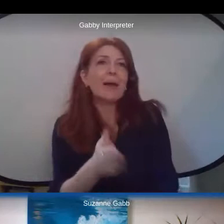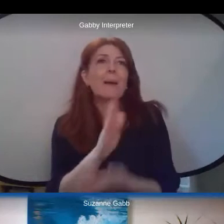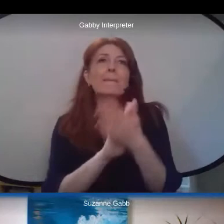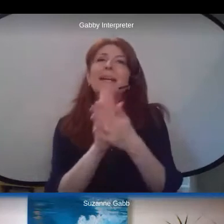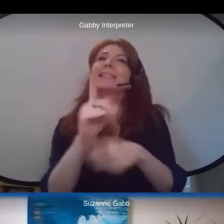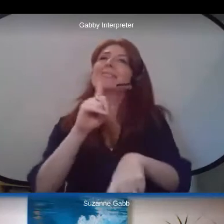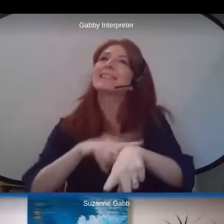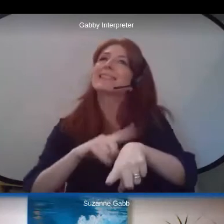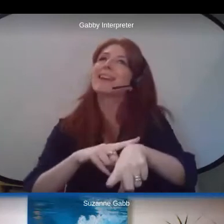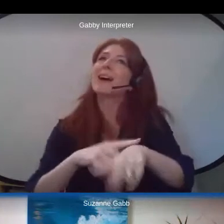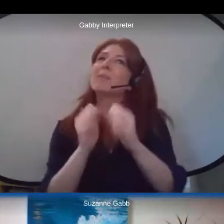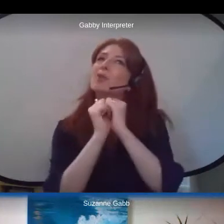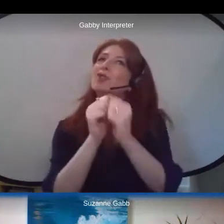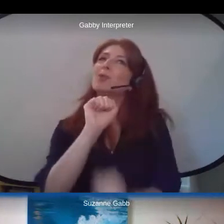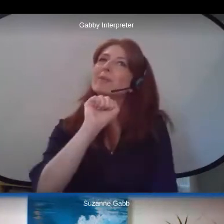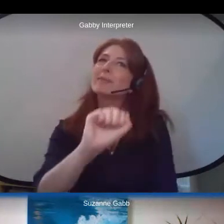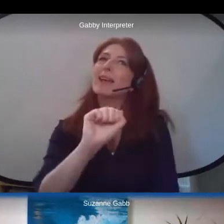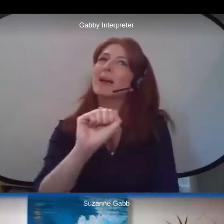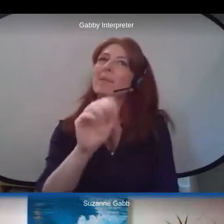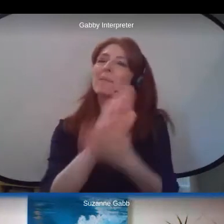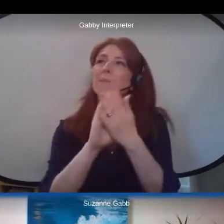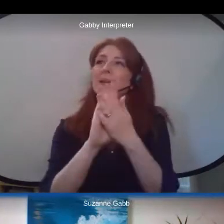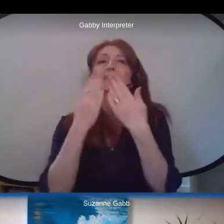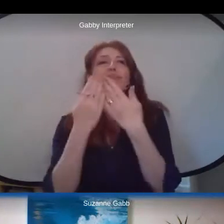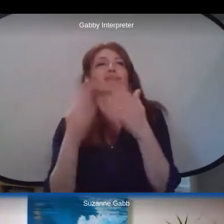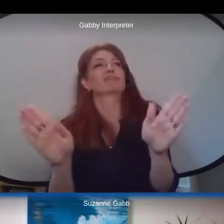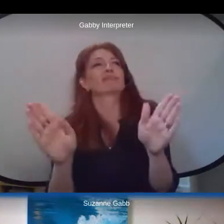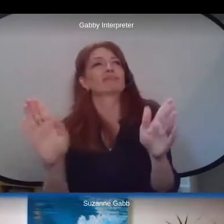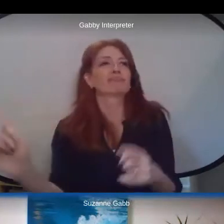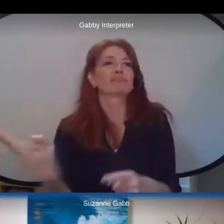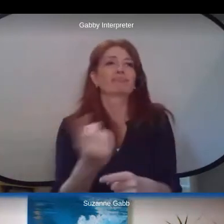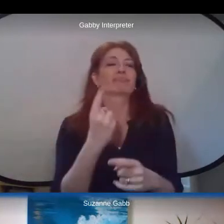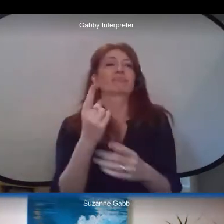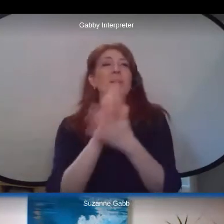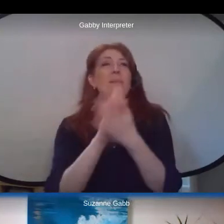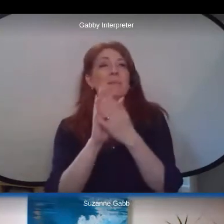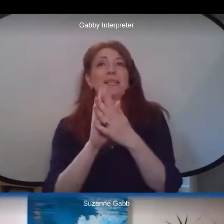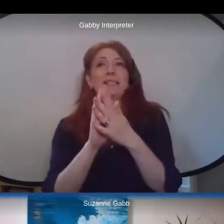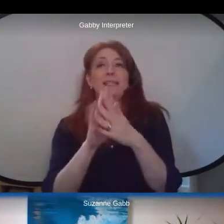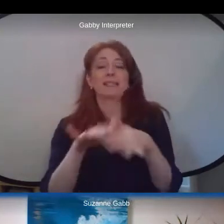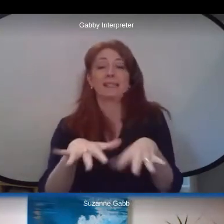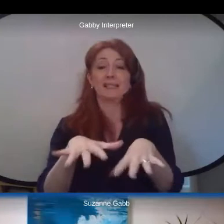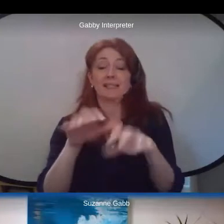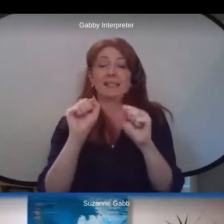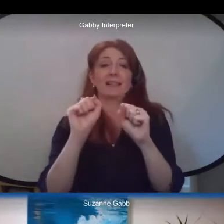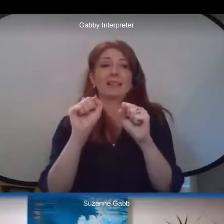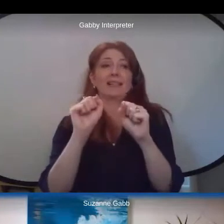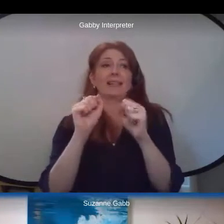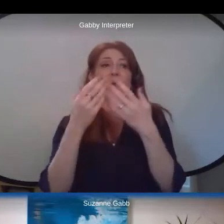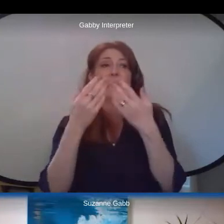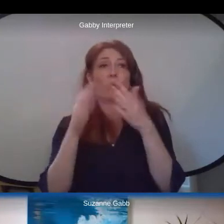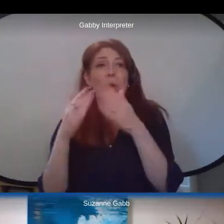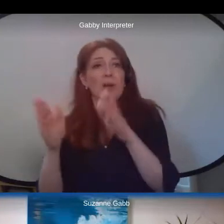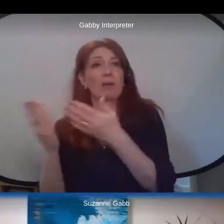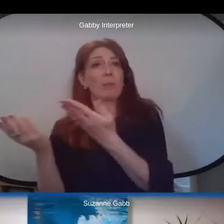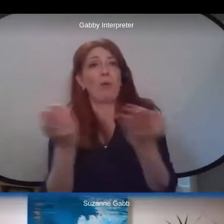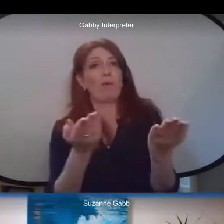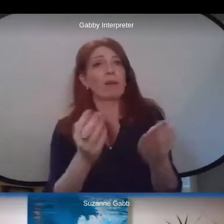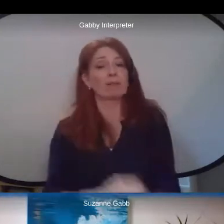wider session that more people can come into, all of a sudden we're opening up what actually we can offer within our facilities.